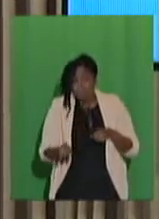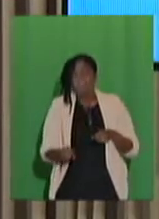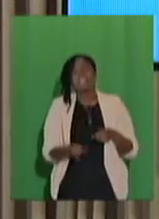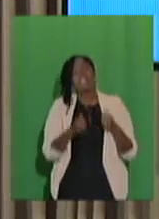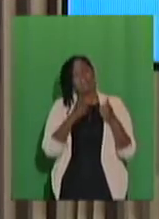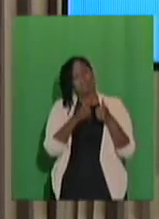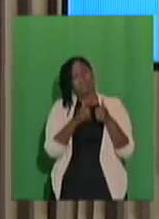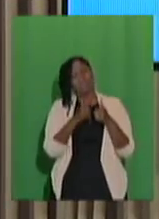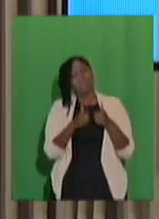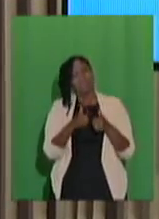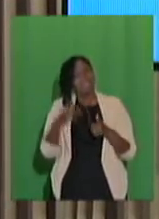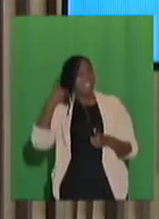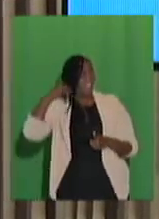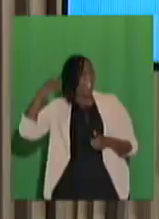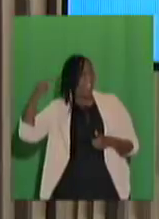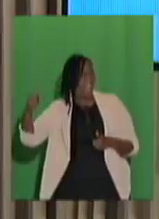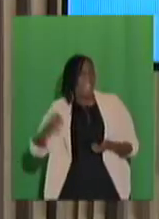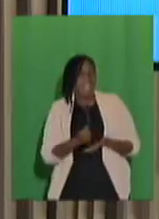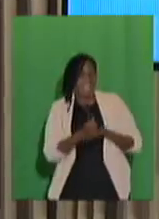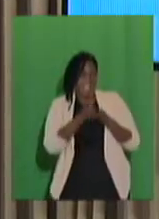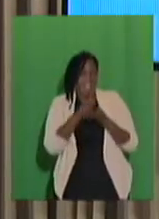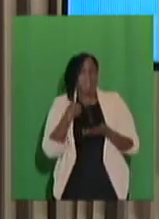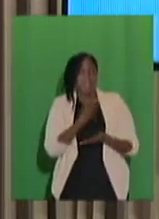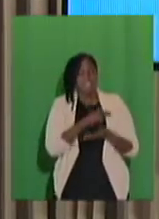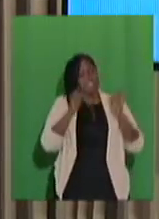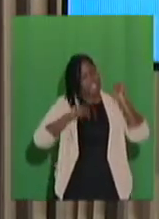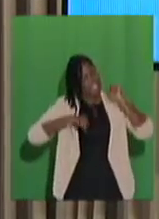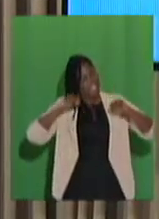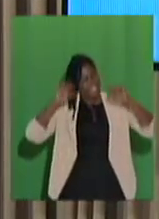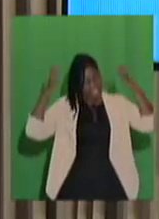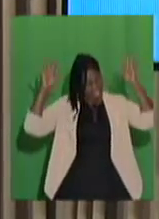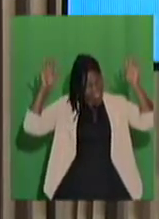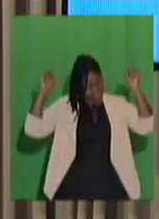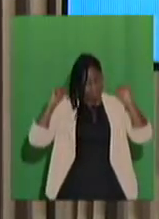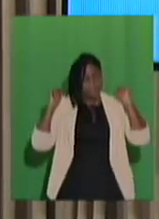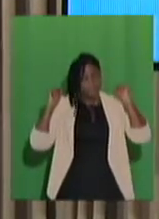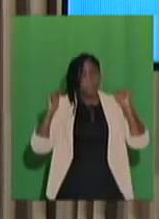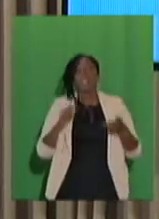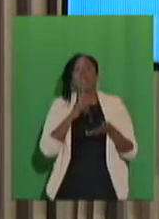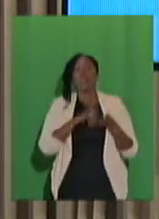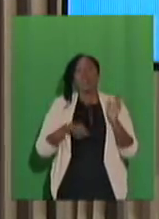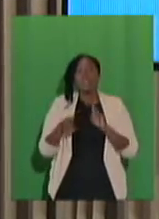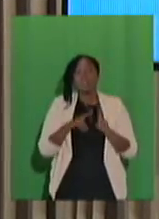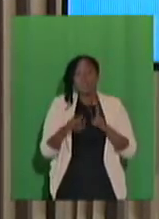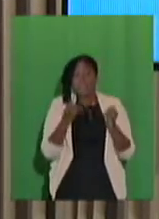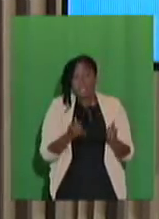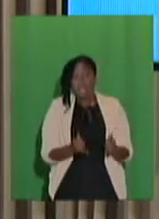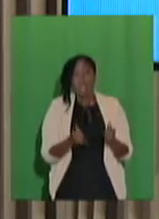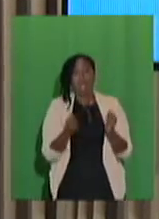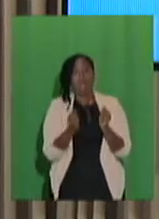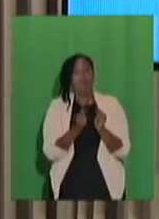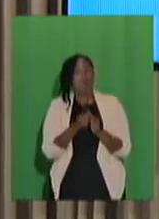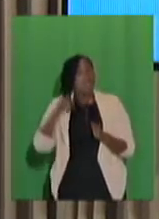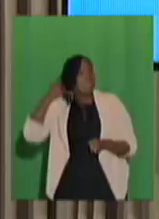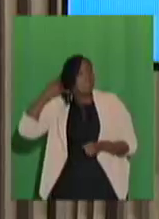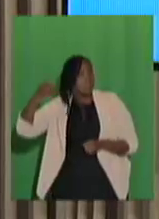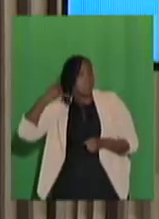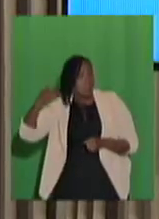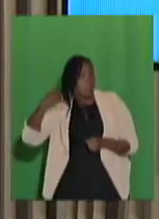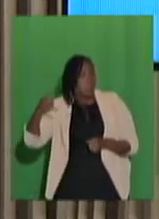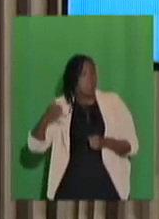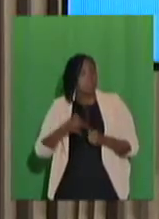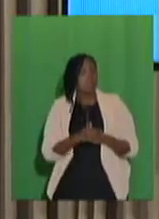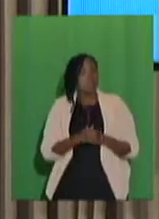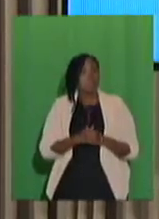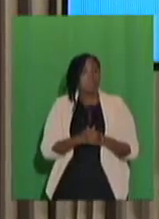that little nugget of gold. What we are doing with the hotline, as I said, and I spoke to the PS yesterday, in addition